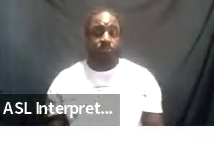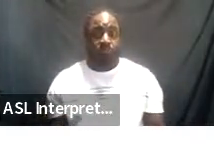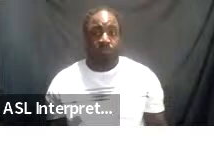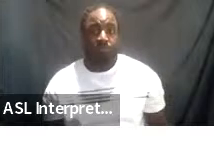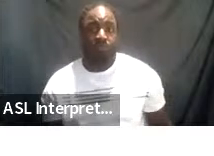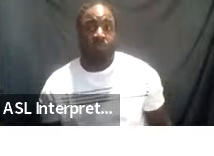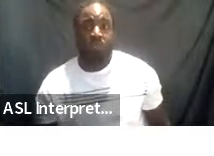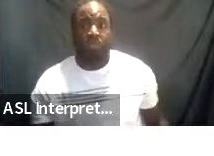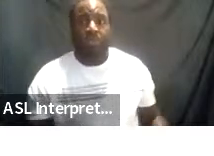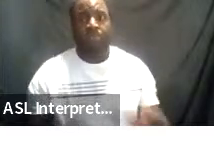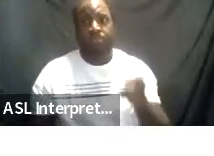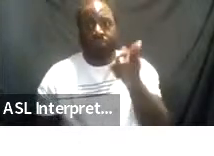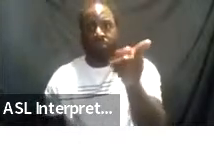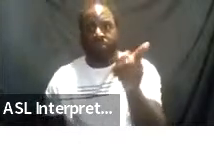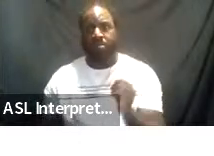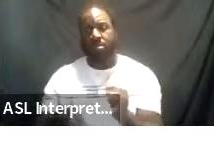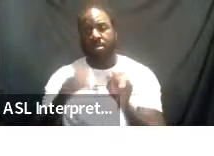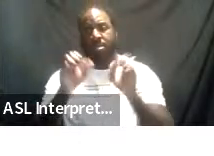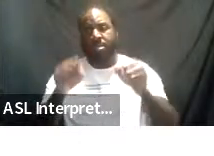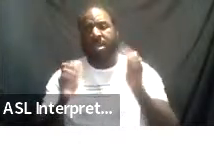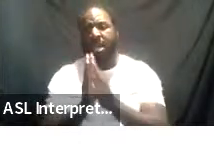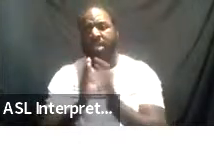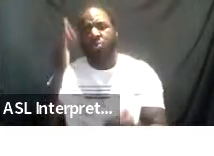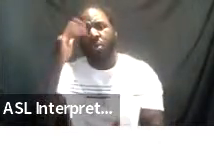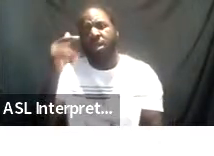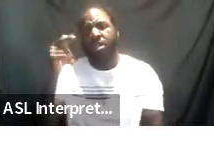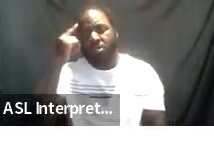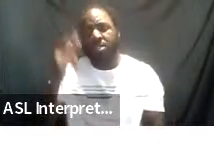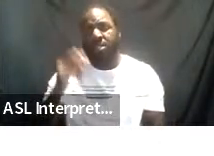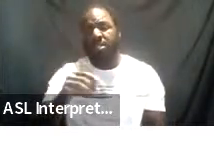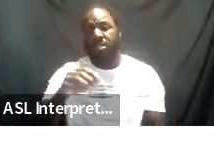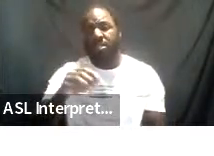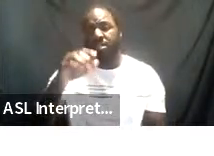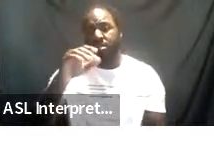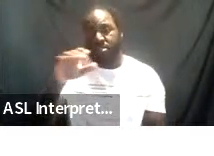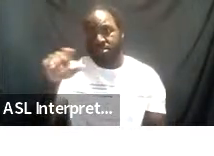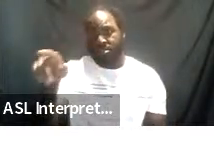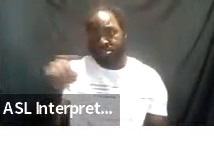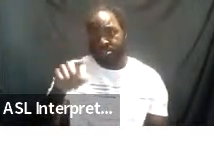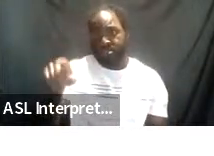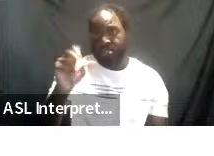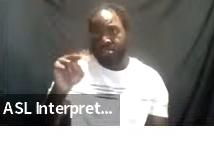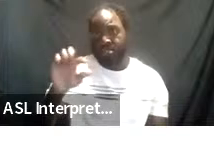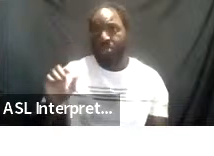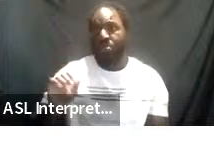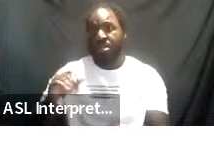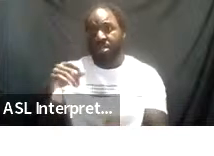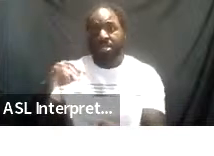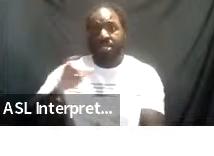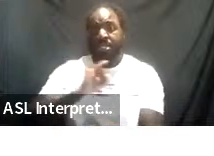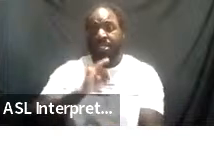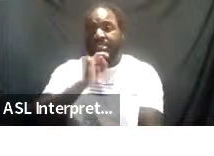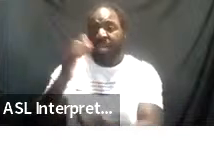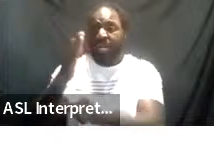May I ask why you think the zoning of harm reduction facilities is not in your